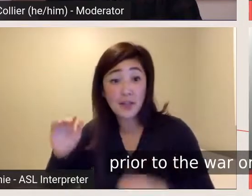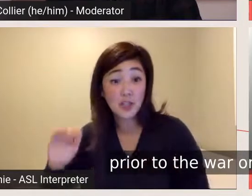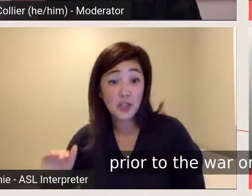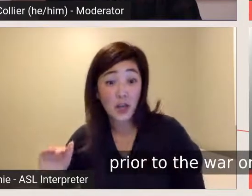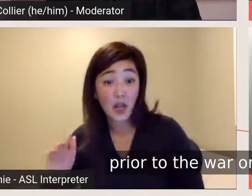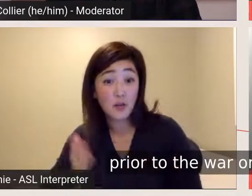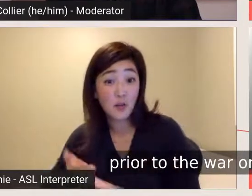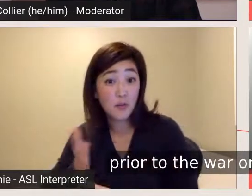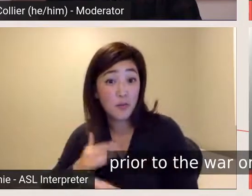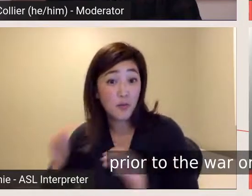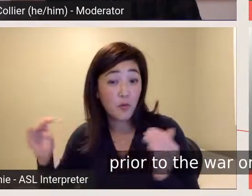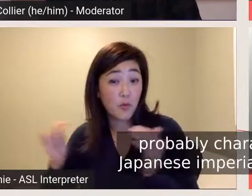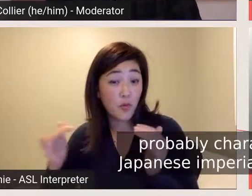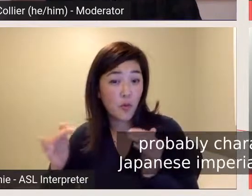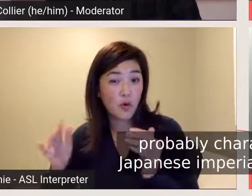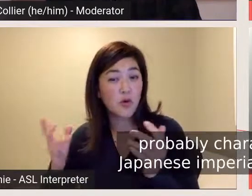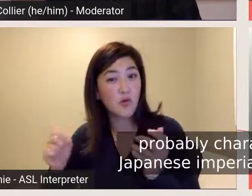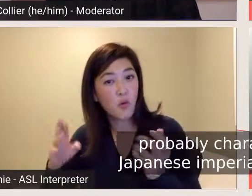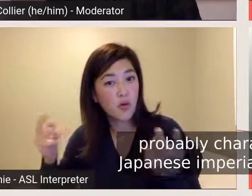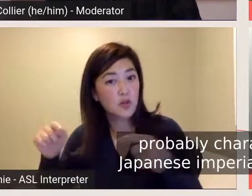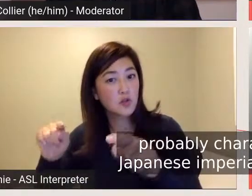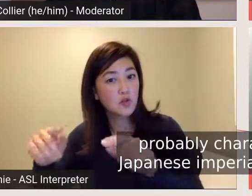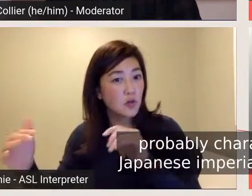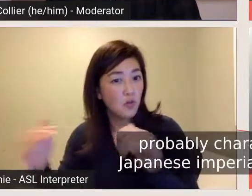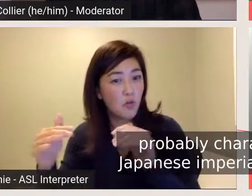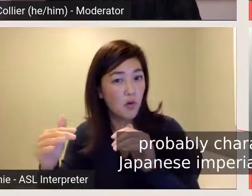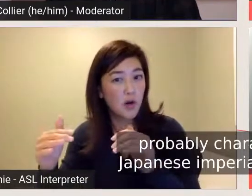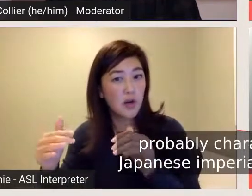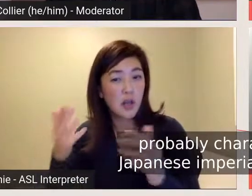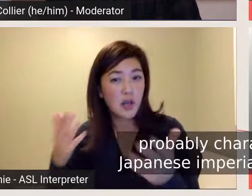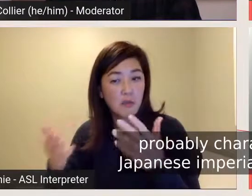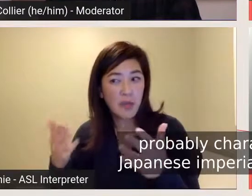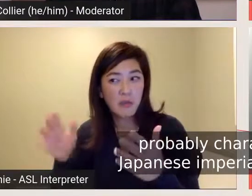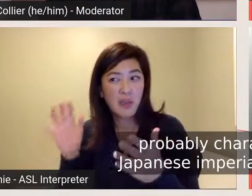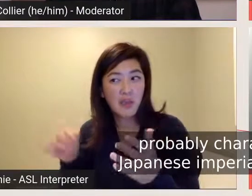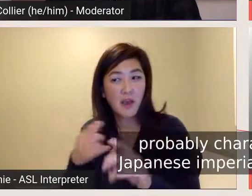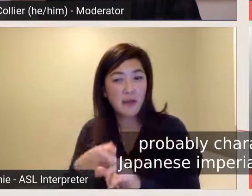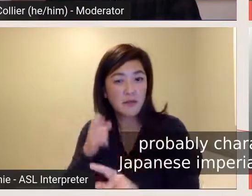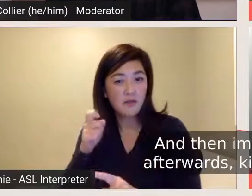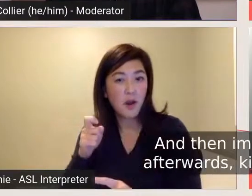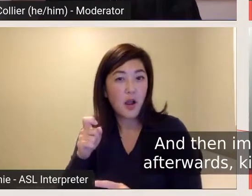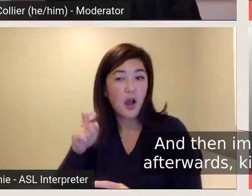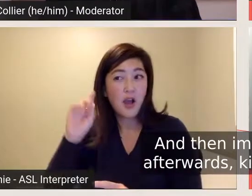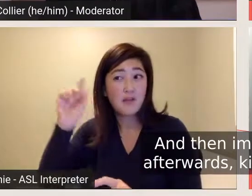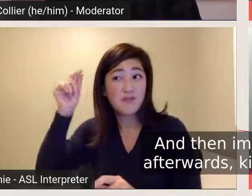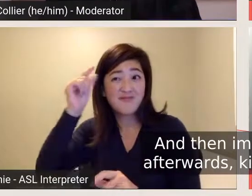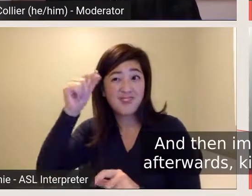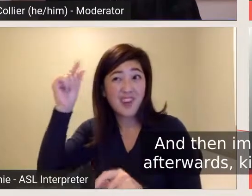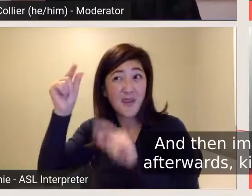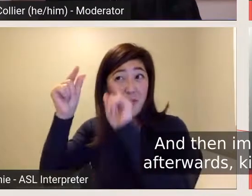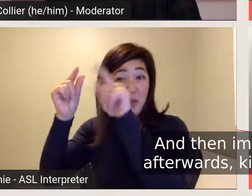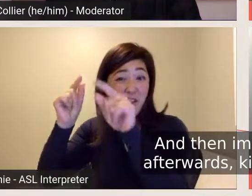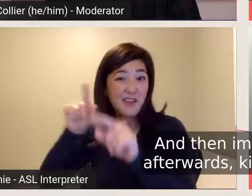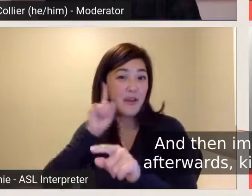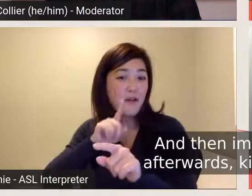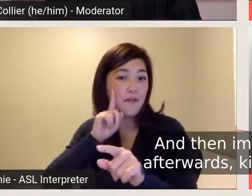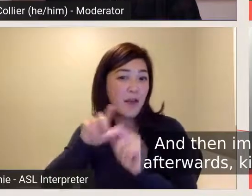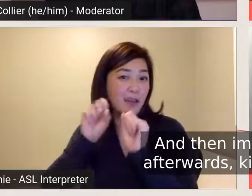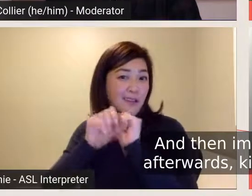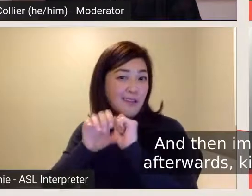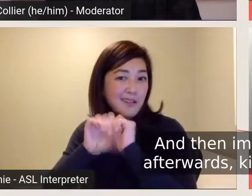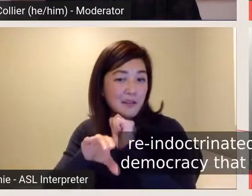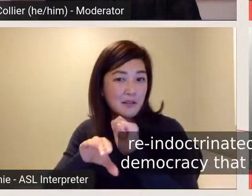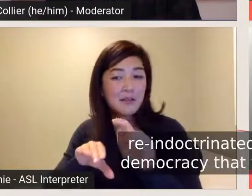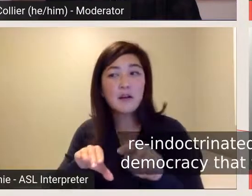war or during the war, probably characterized by Japanese imperial propaganda, and then immediately afterwards kind of